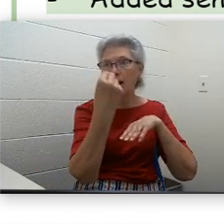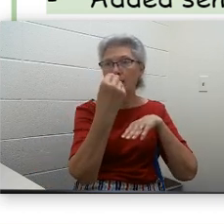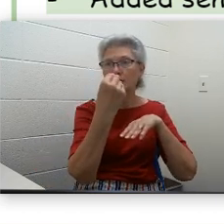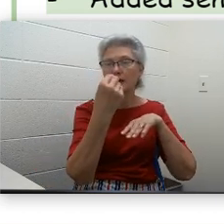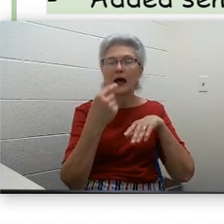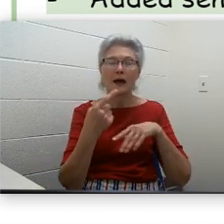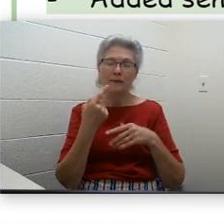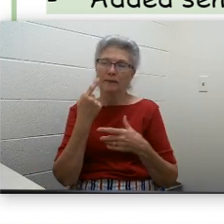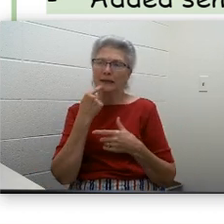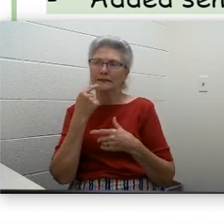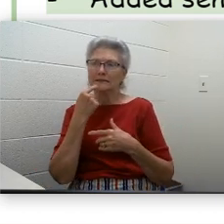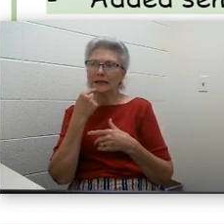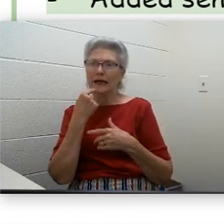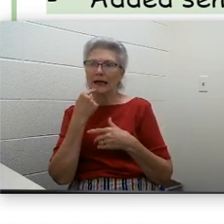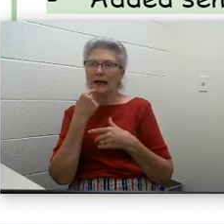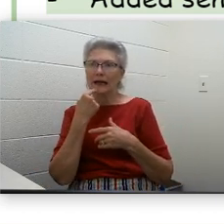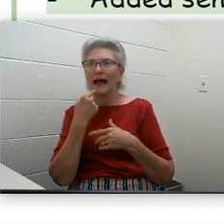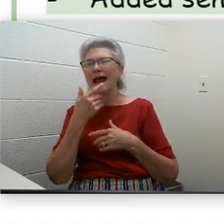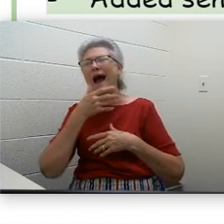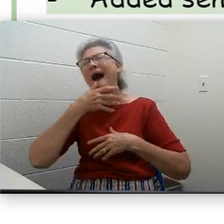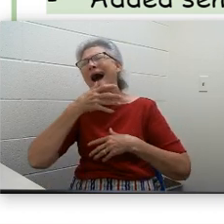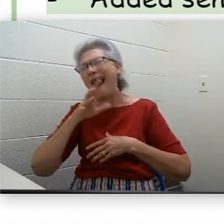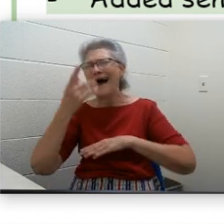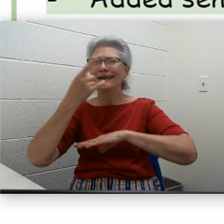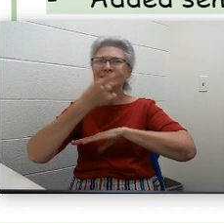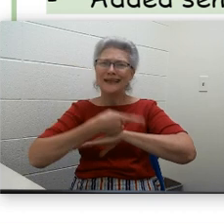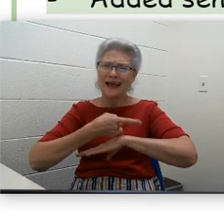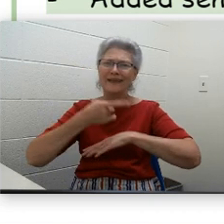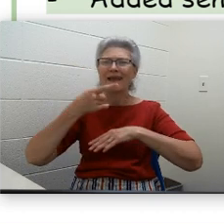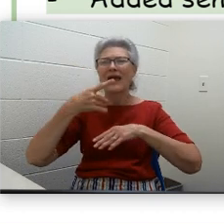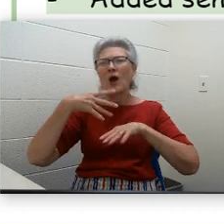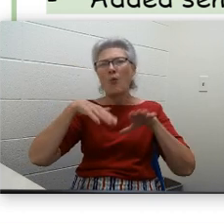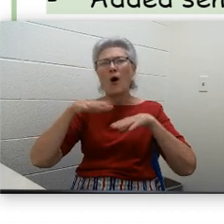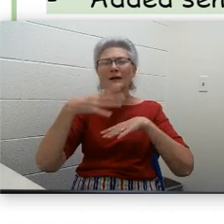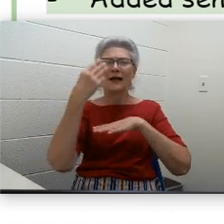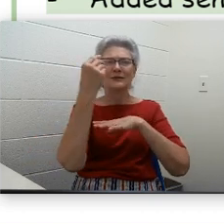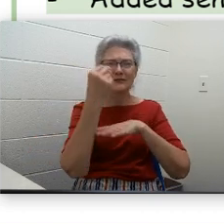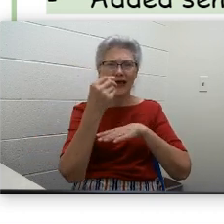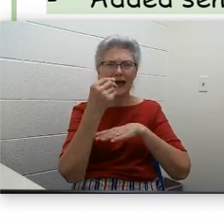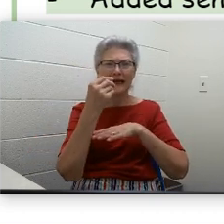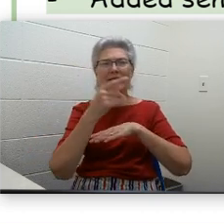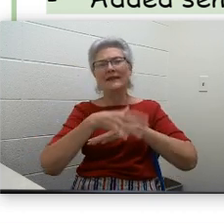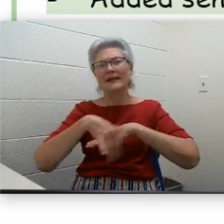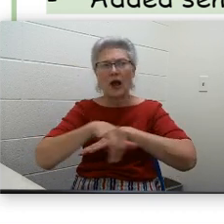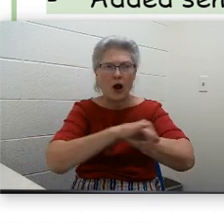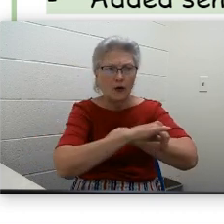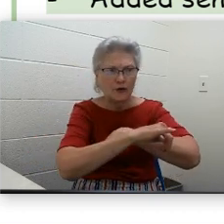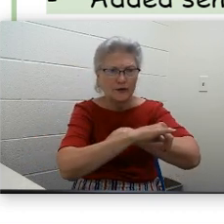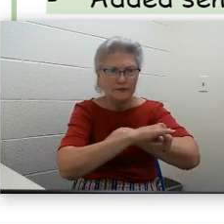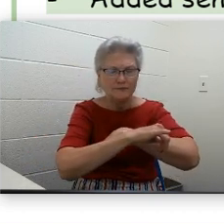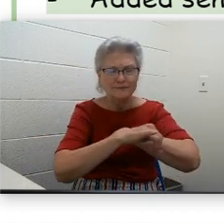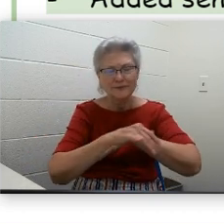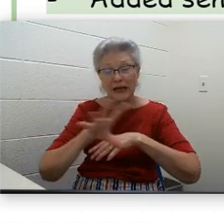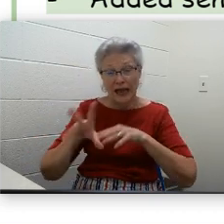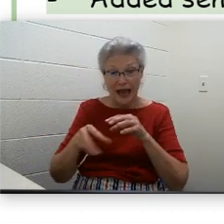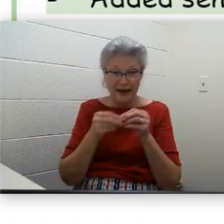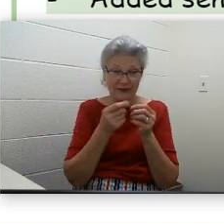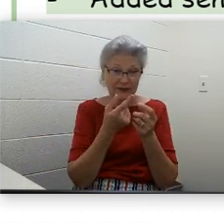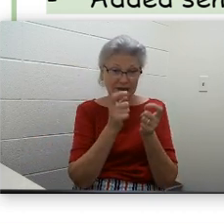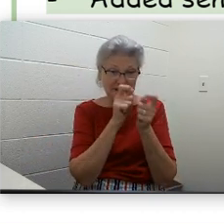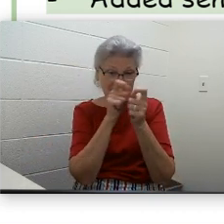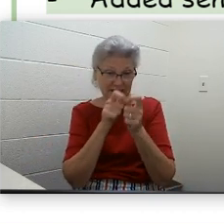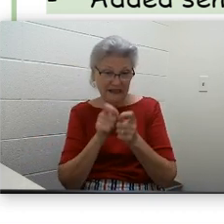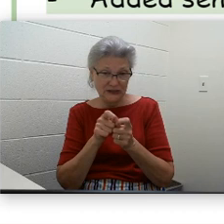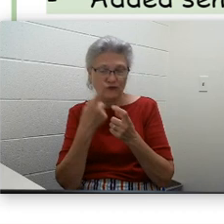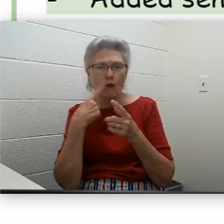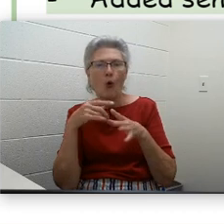I might have said on a hot day they walked outside in the backyard. So just kind of adding those small details